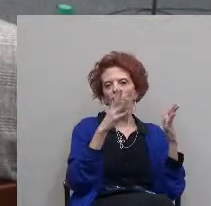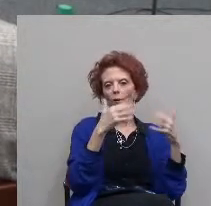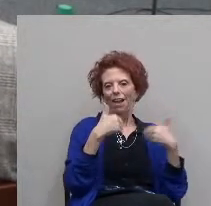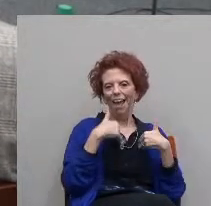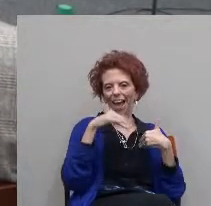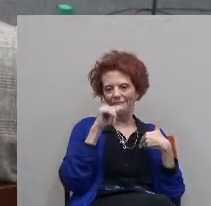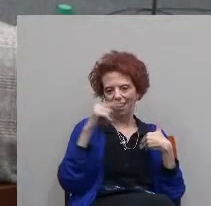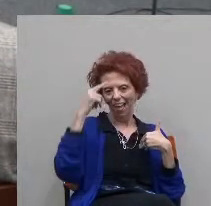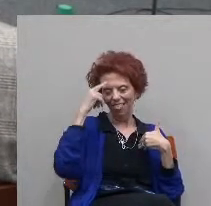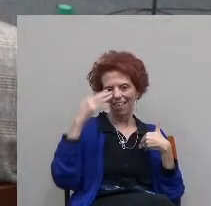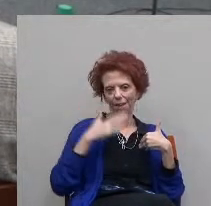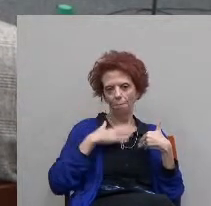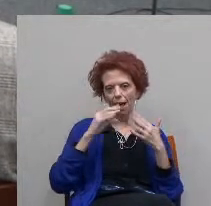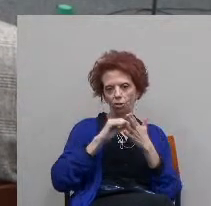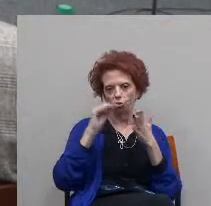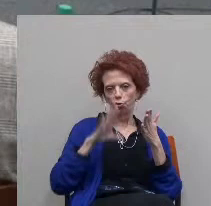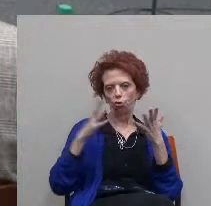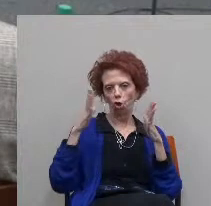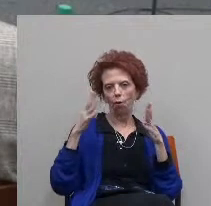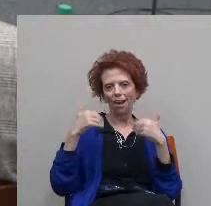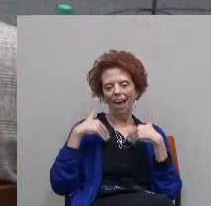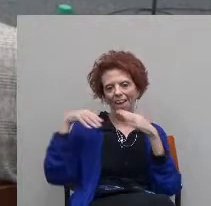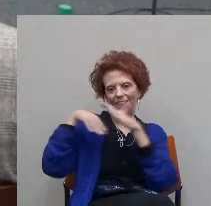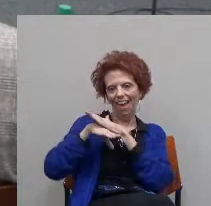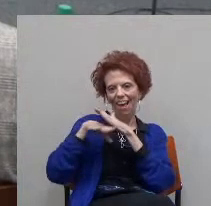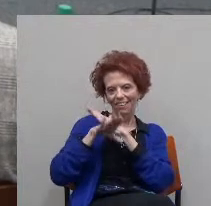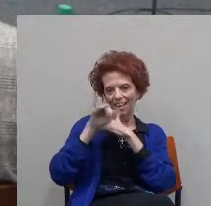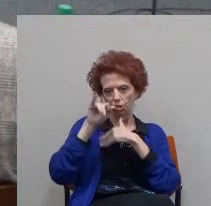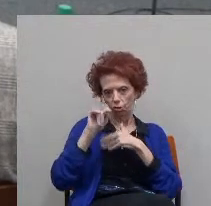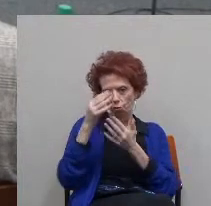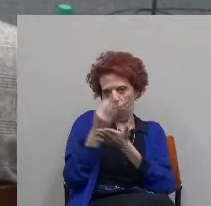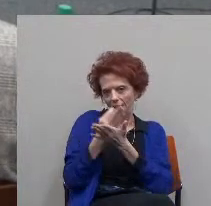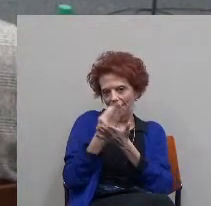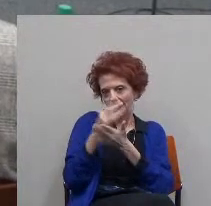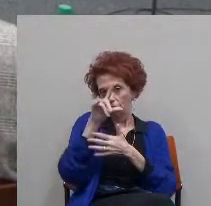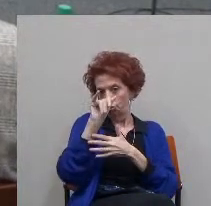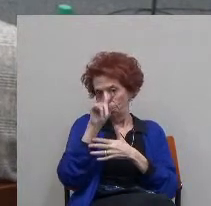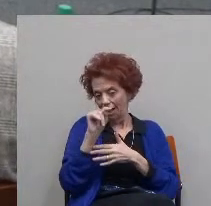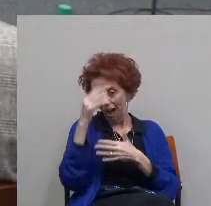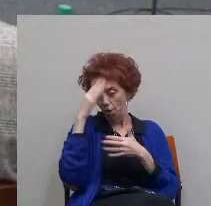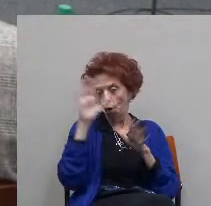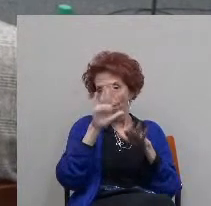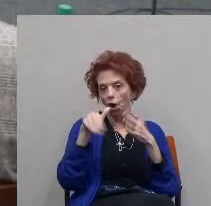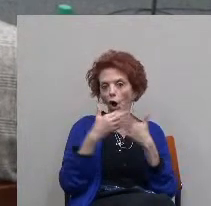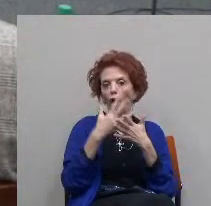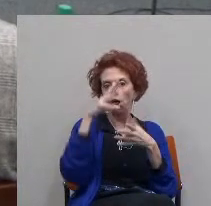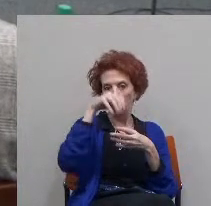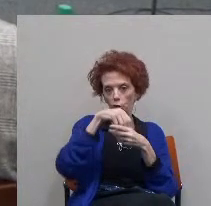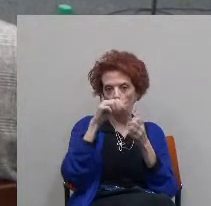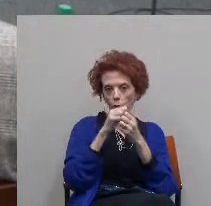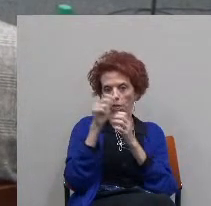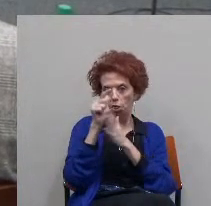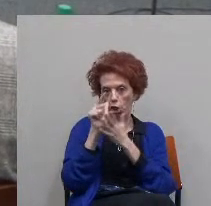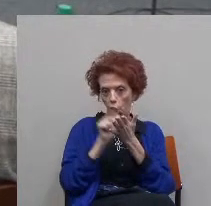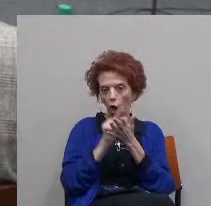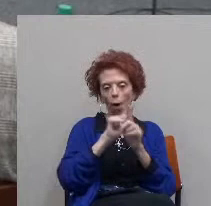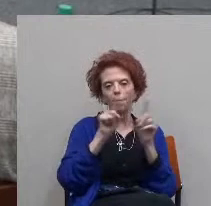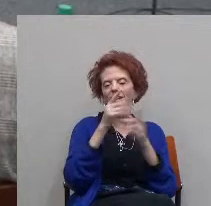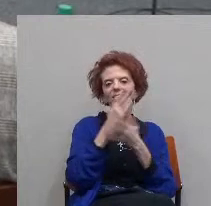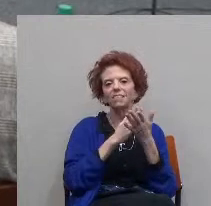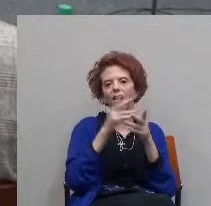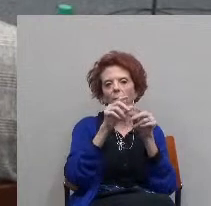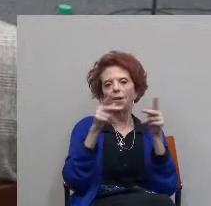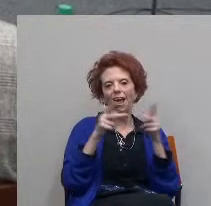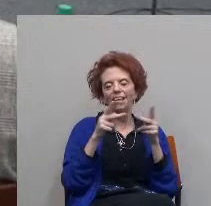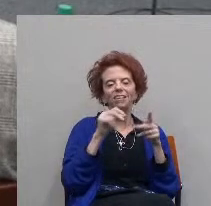like my students have access to financial lit. I don't know if it necessarily covers everything that's in the law, but in some places it's not going to be new.